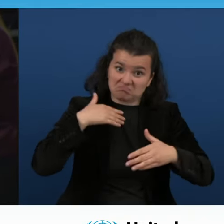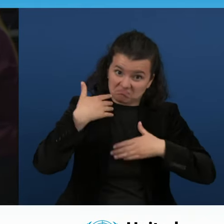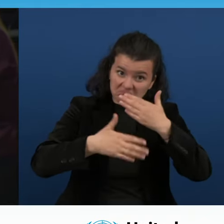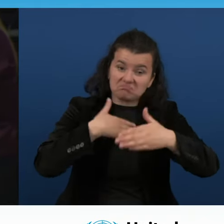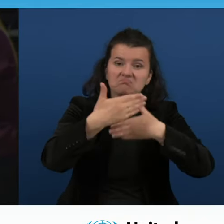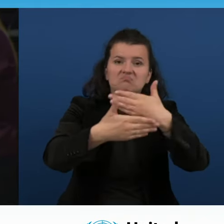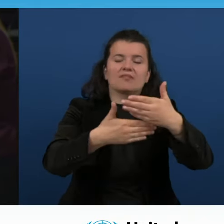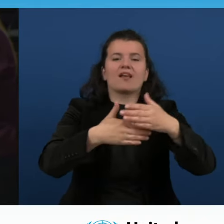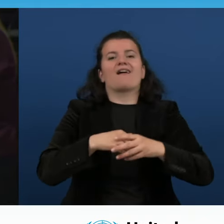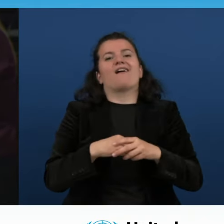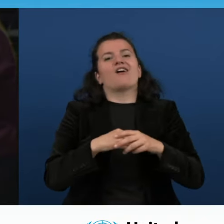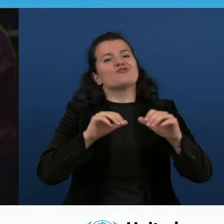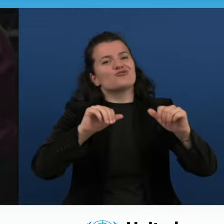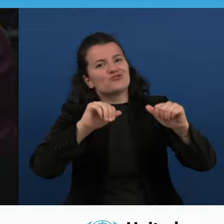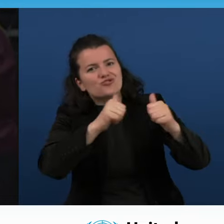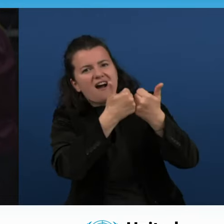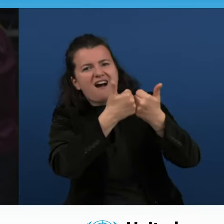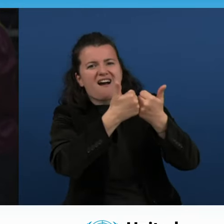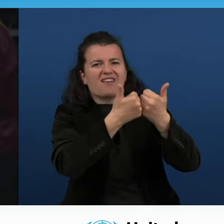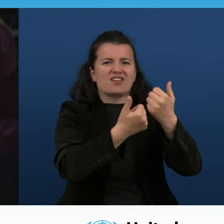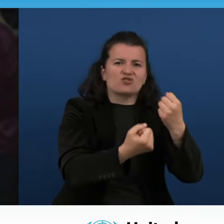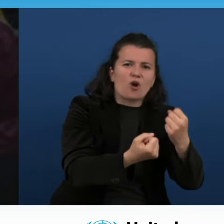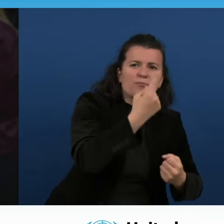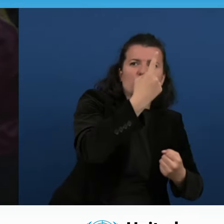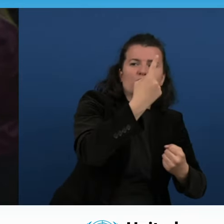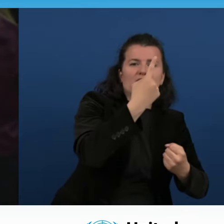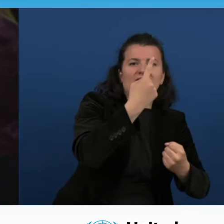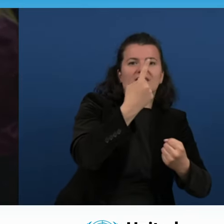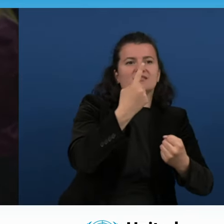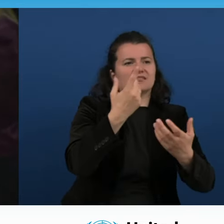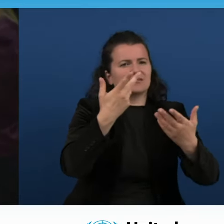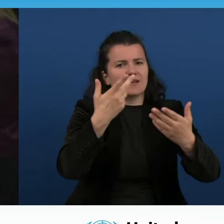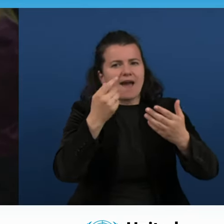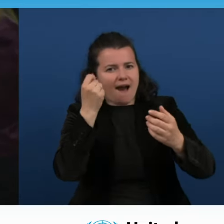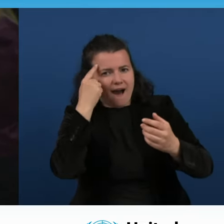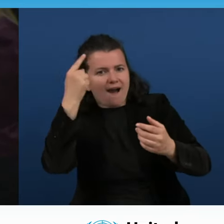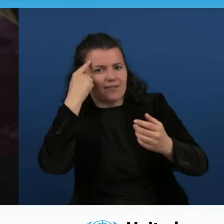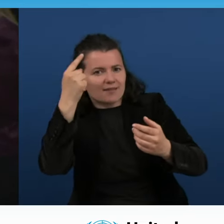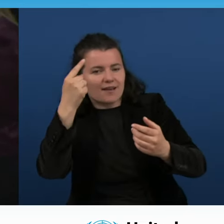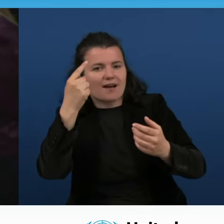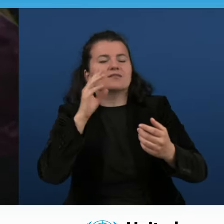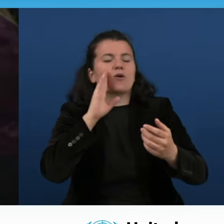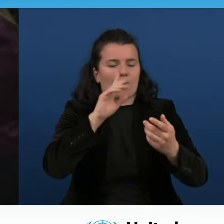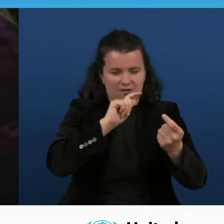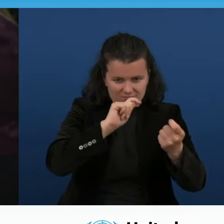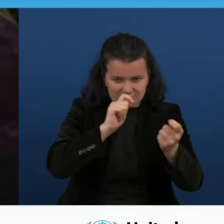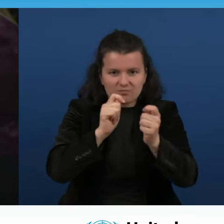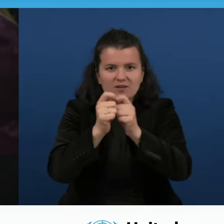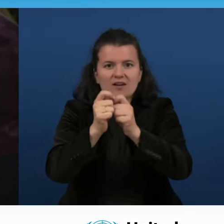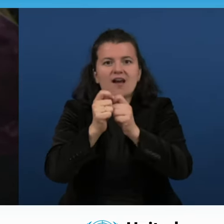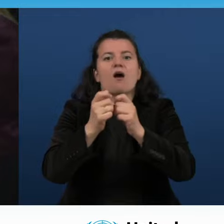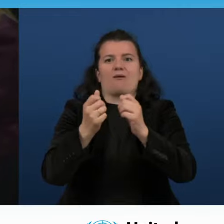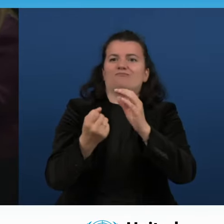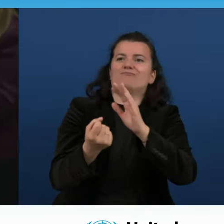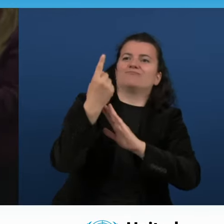tools we mentioned will foster new avenues for multilateral collaboration looking ahead.